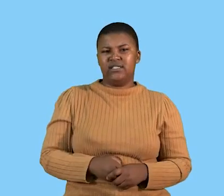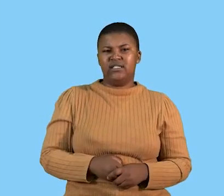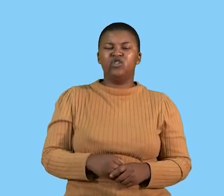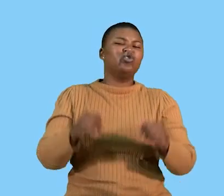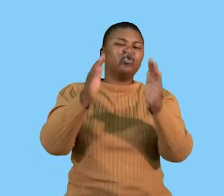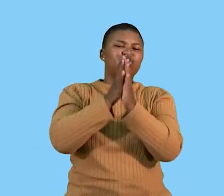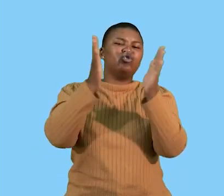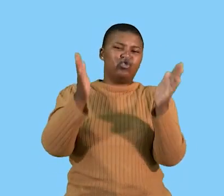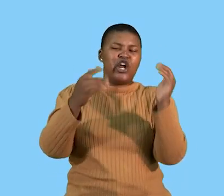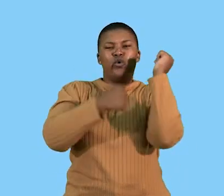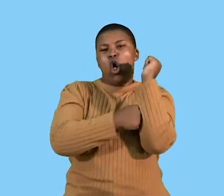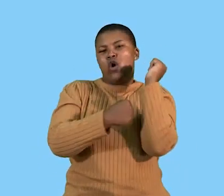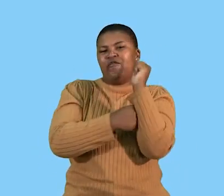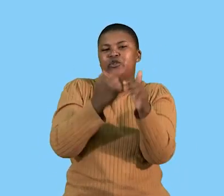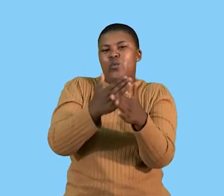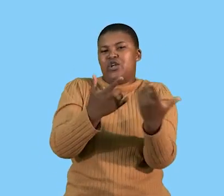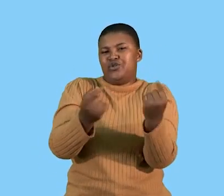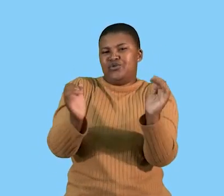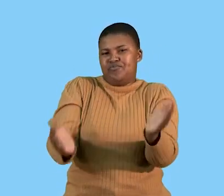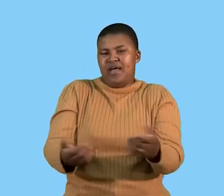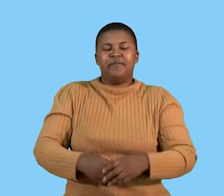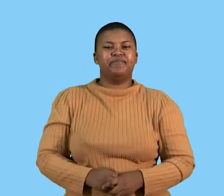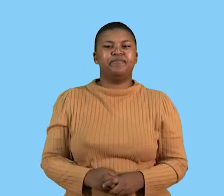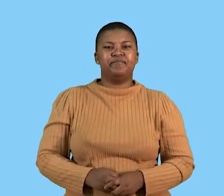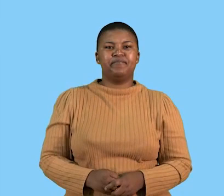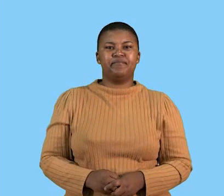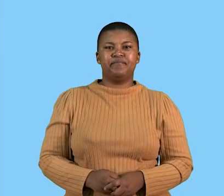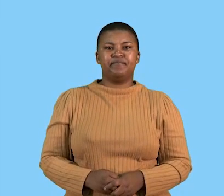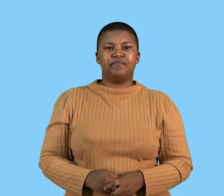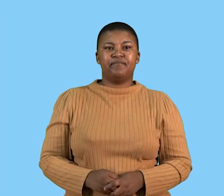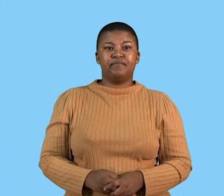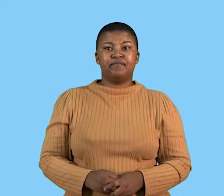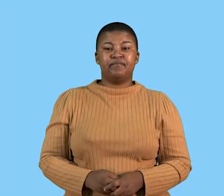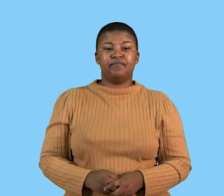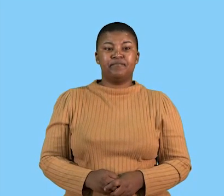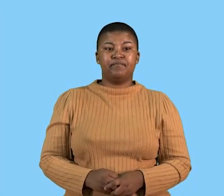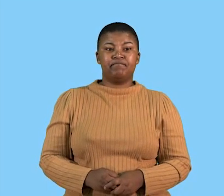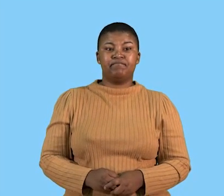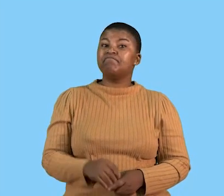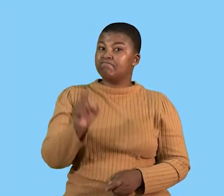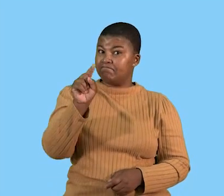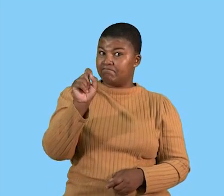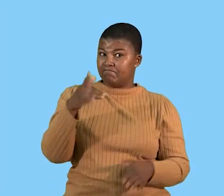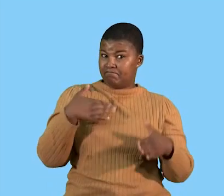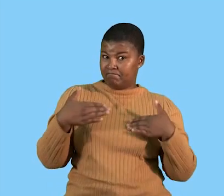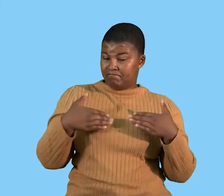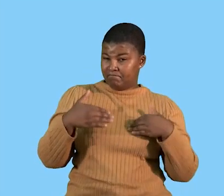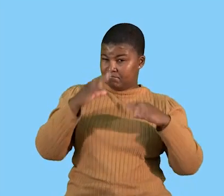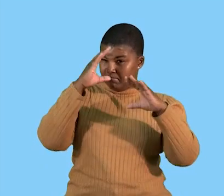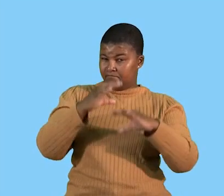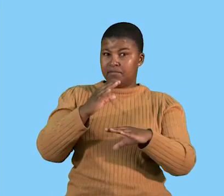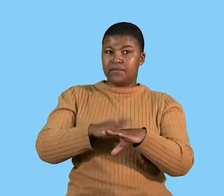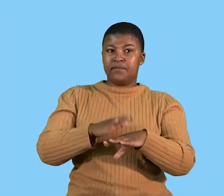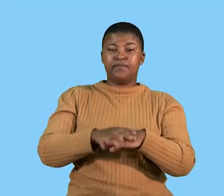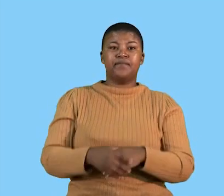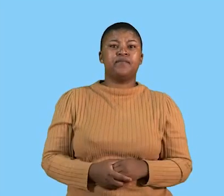just perform general office work. So when we take a closer look at administration, we see that